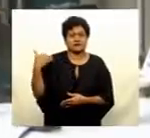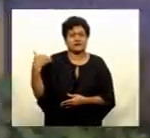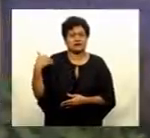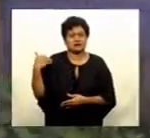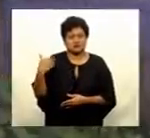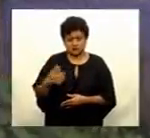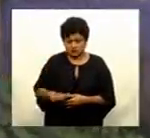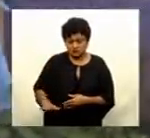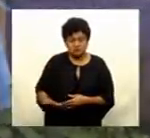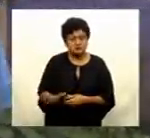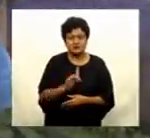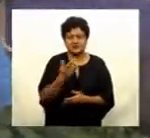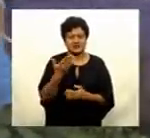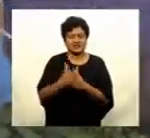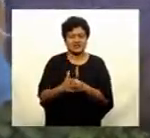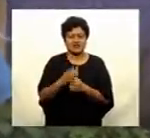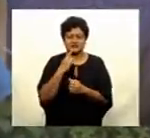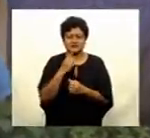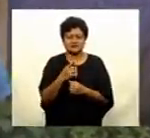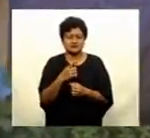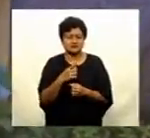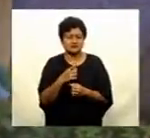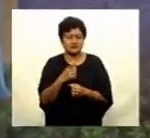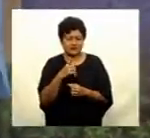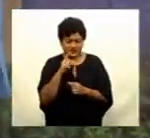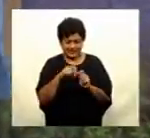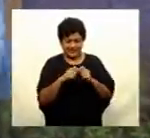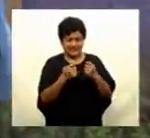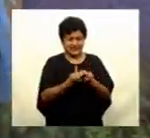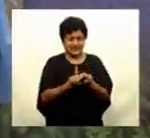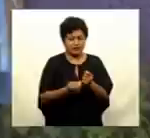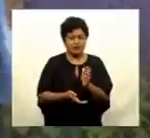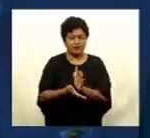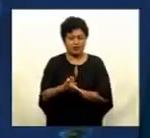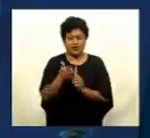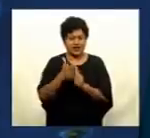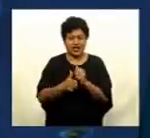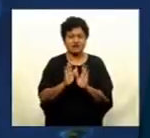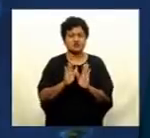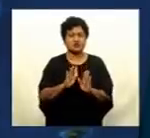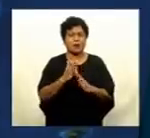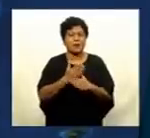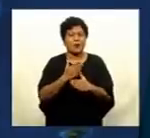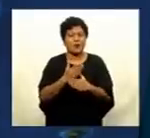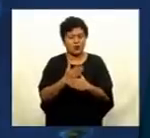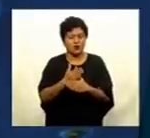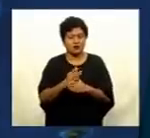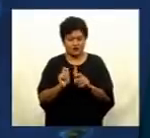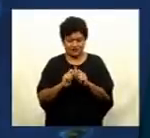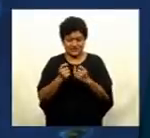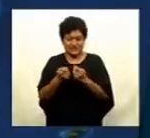not slow the COVID-19 response effort. When a health facility is compromised or when a staff